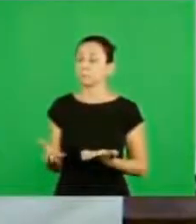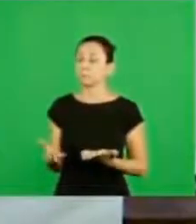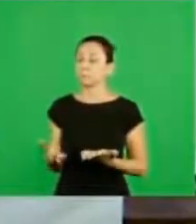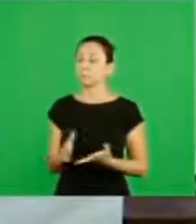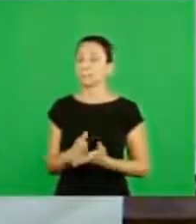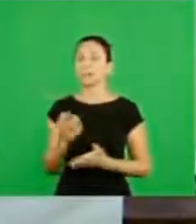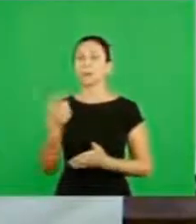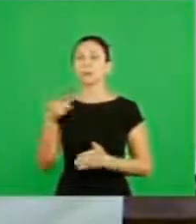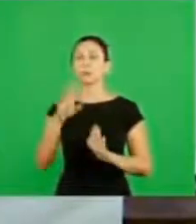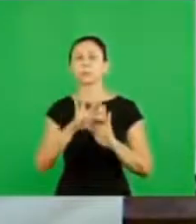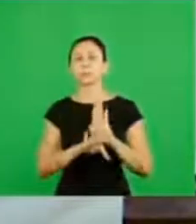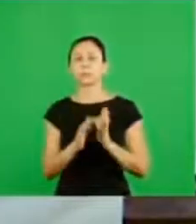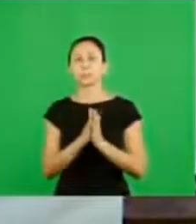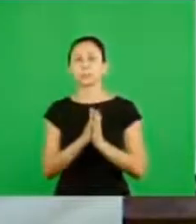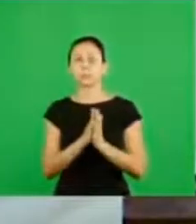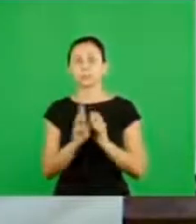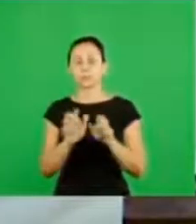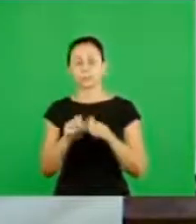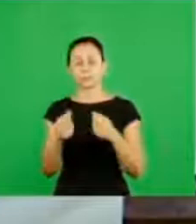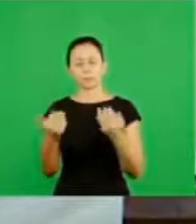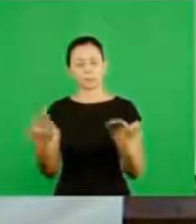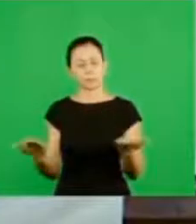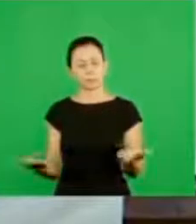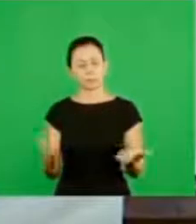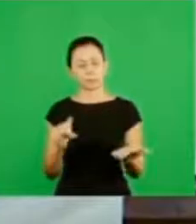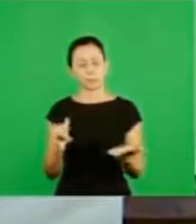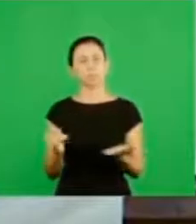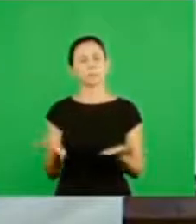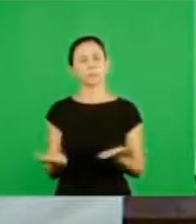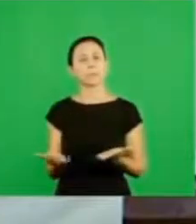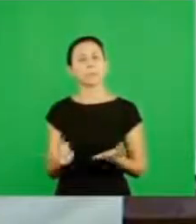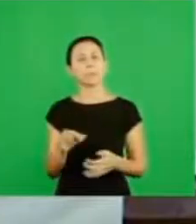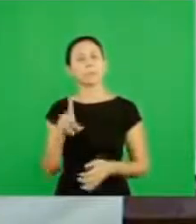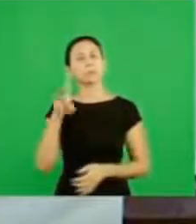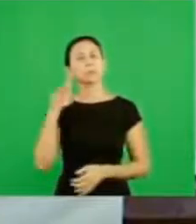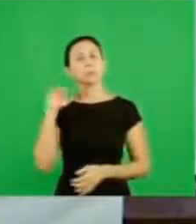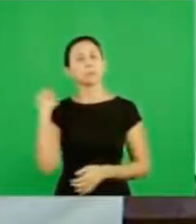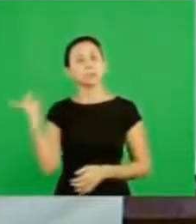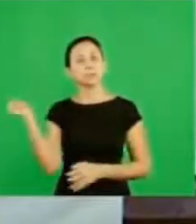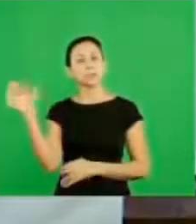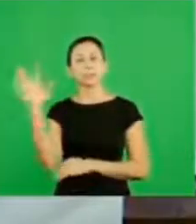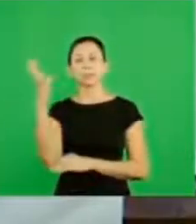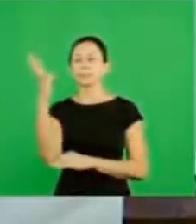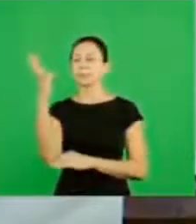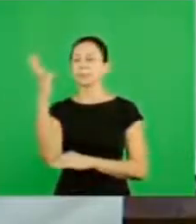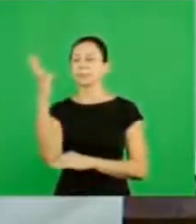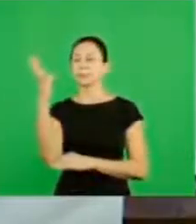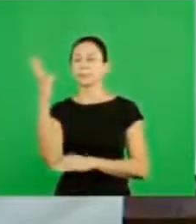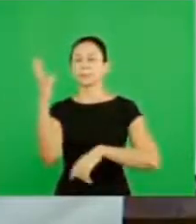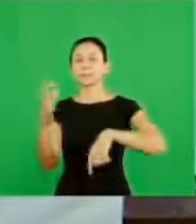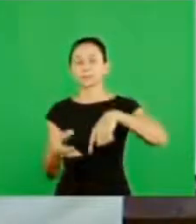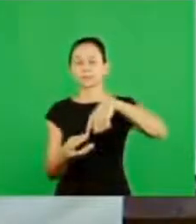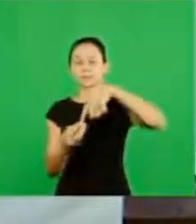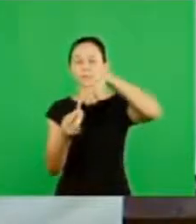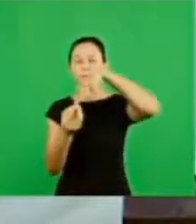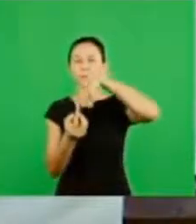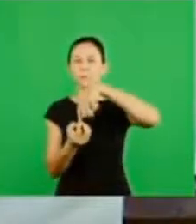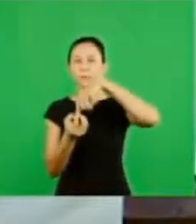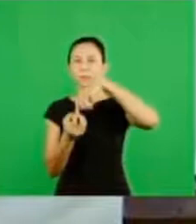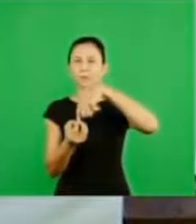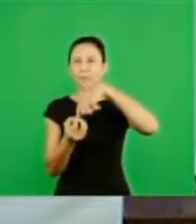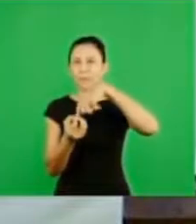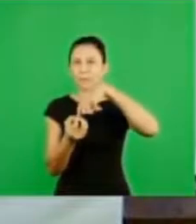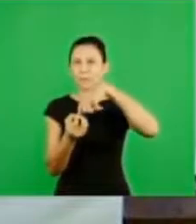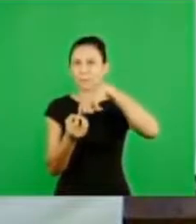about my mom, my mother. So she opened another verse in the Bible and said, Jesus said, when the